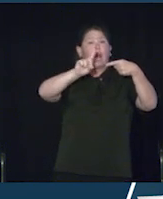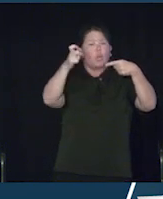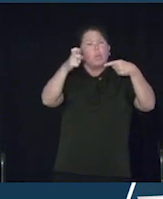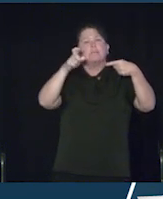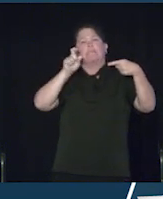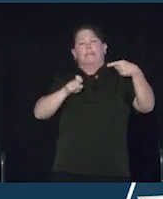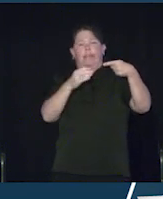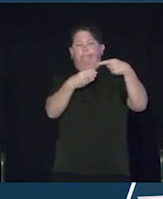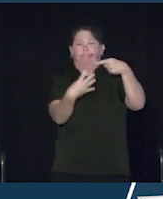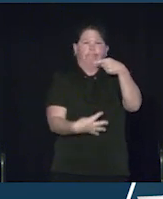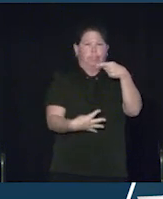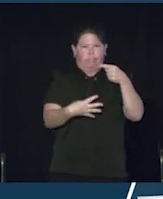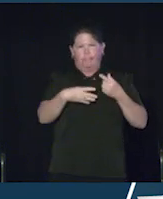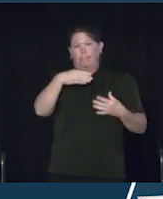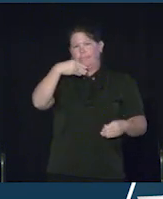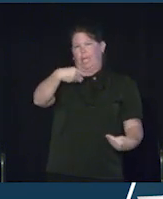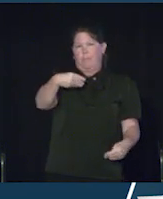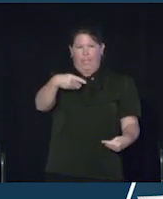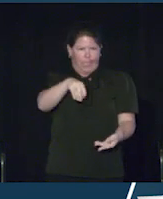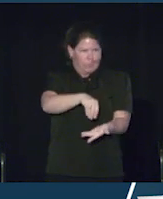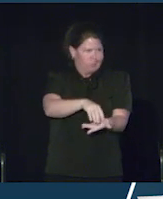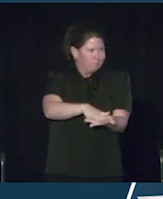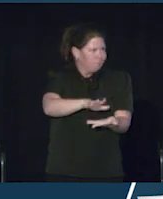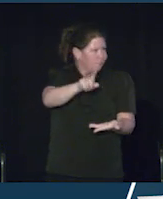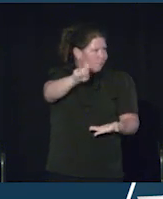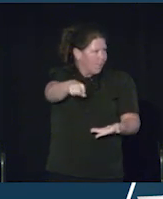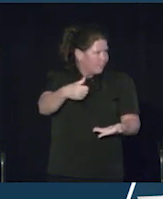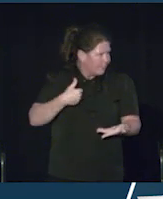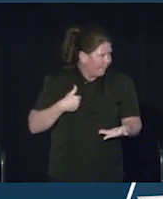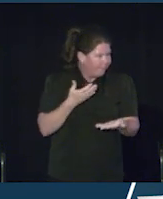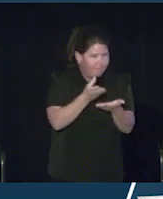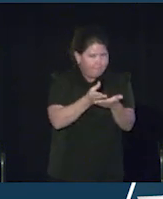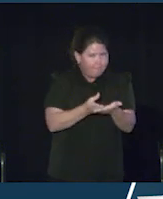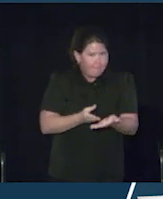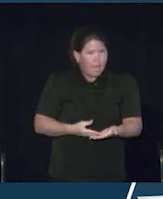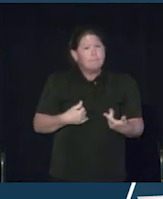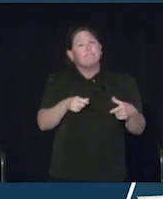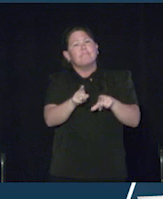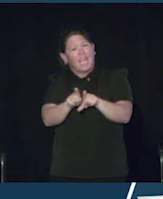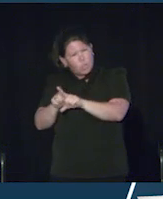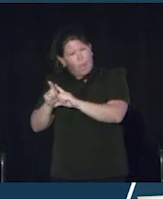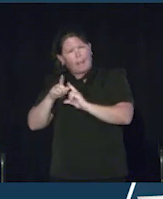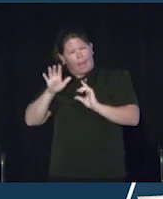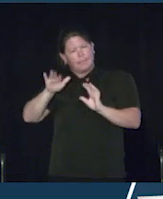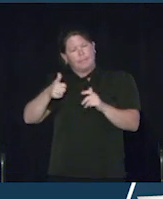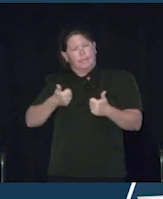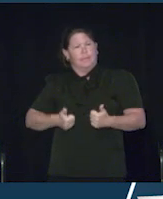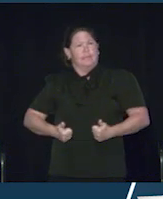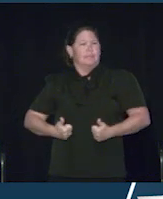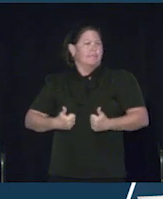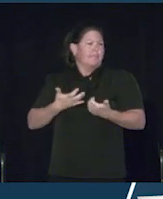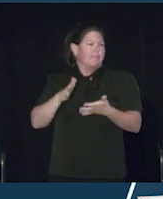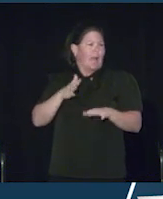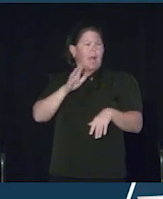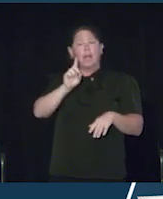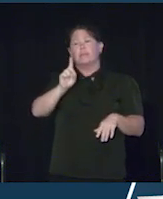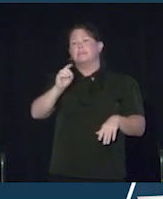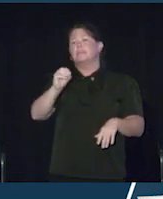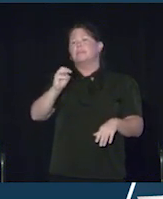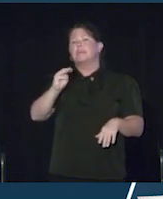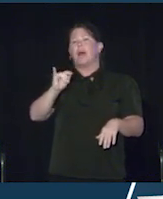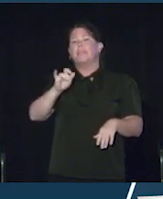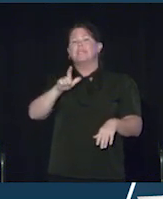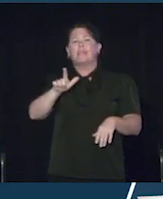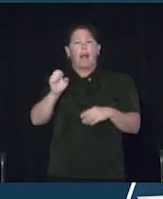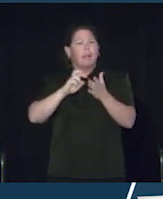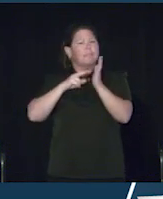specific disabilities. And we do need documentation of identity and Florida domicile, as well as the application must be complete